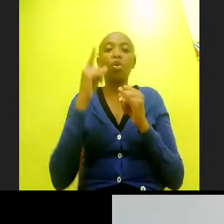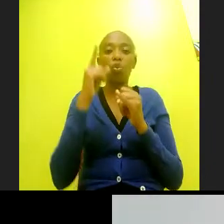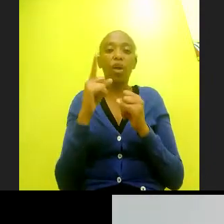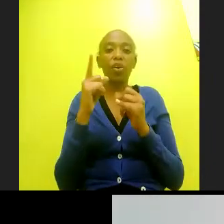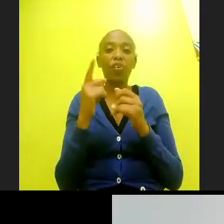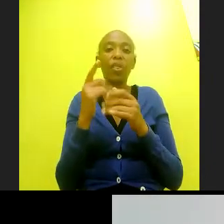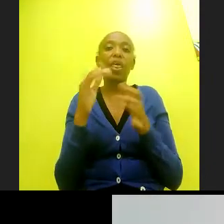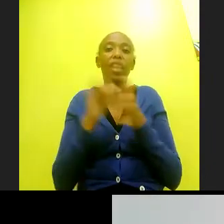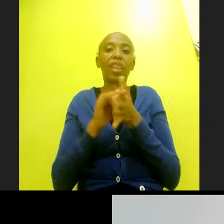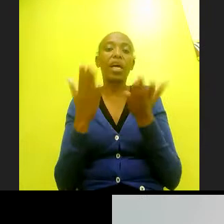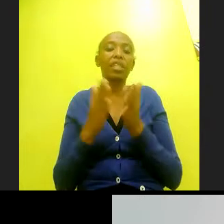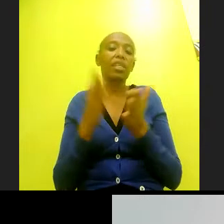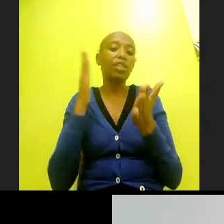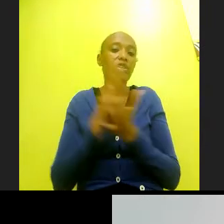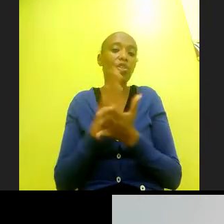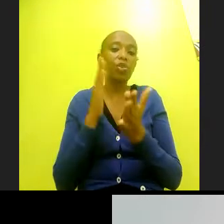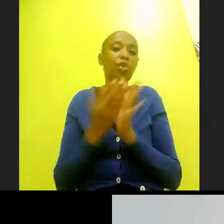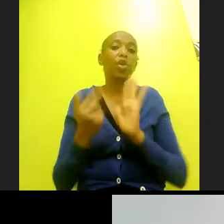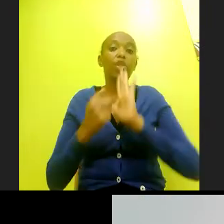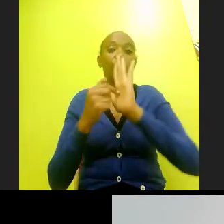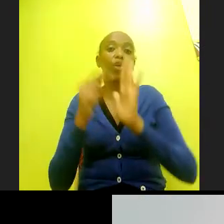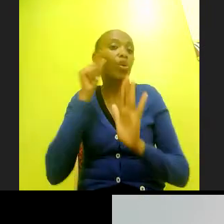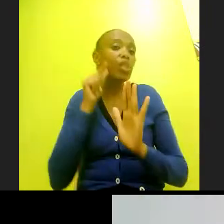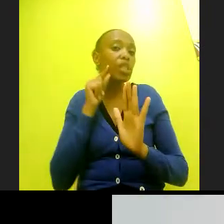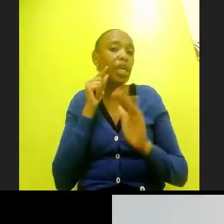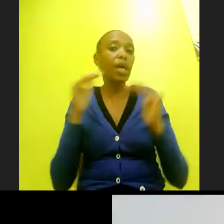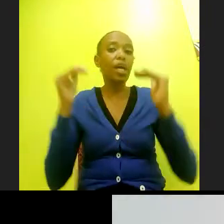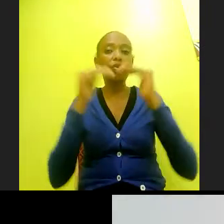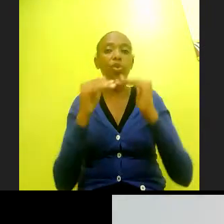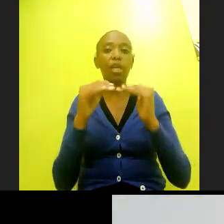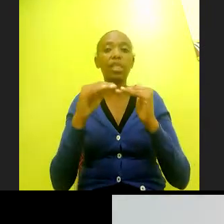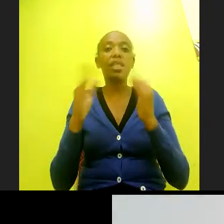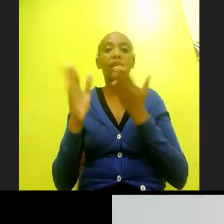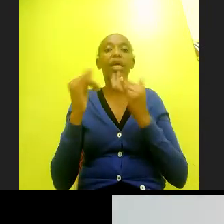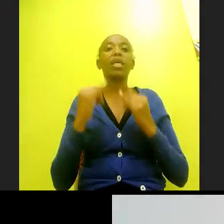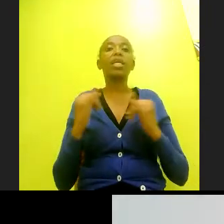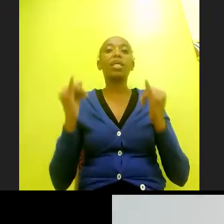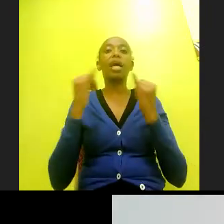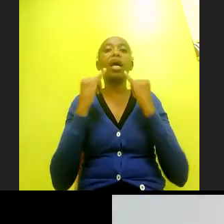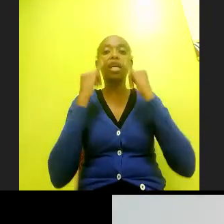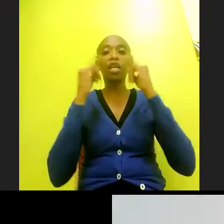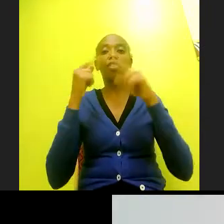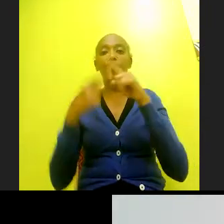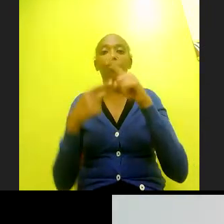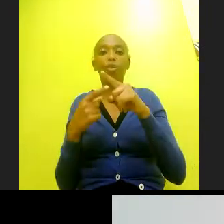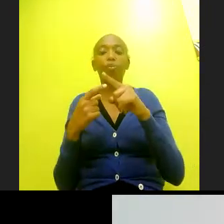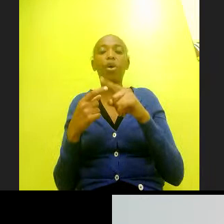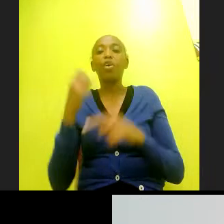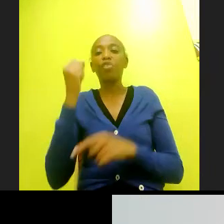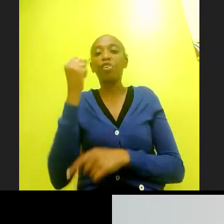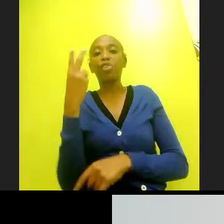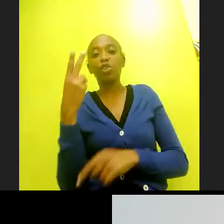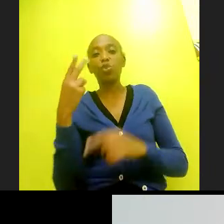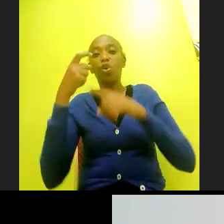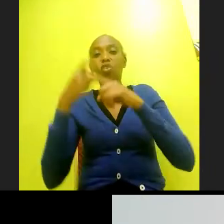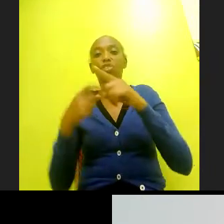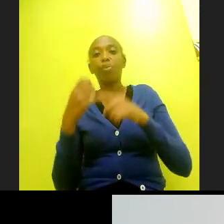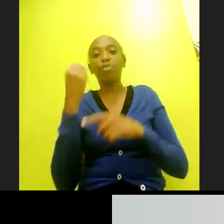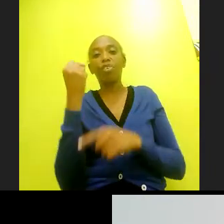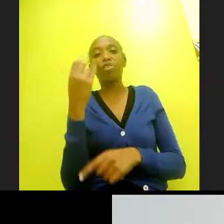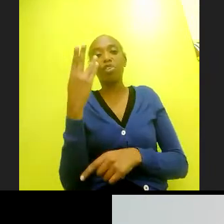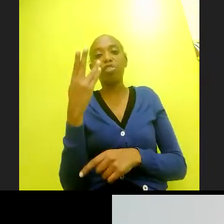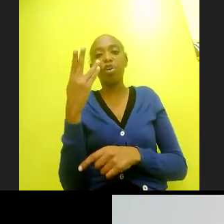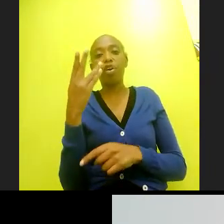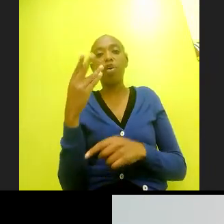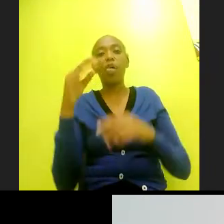which actually showcases gender equality data from 52 out of 54 countries. So following Salima's